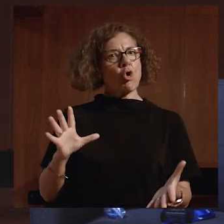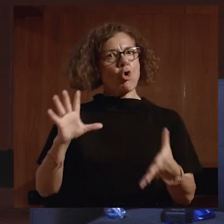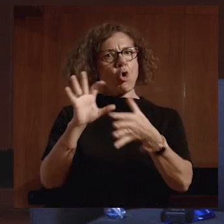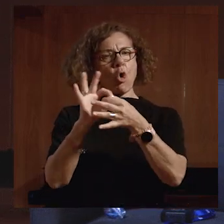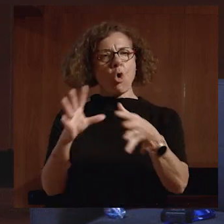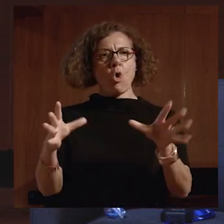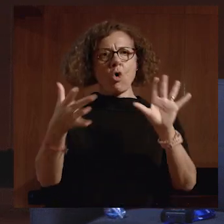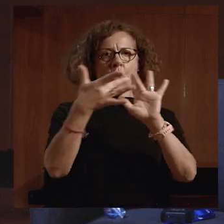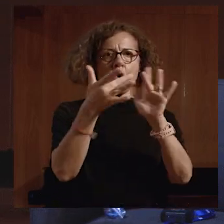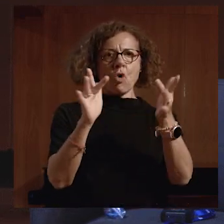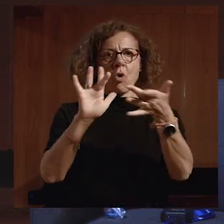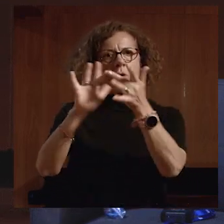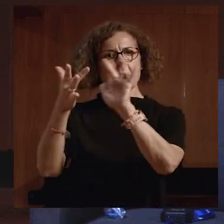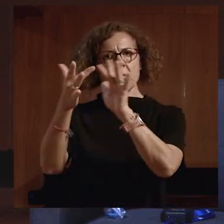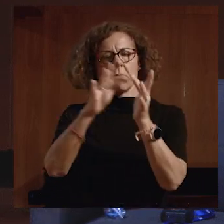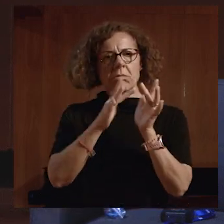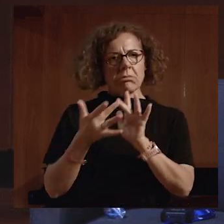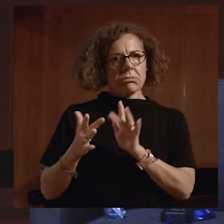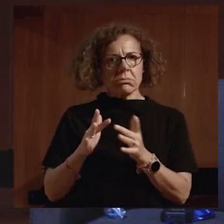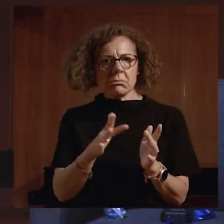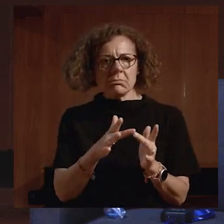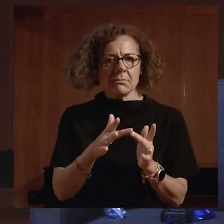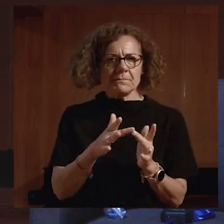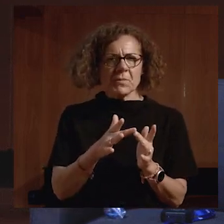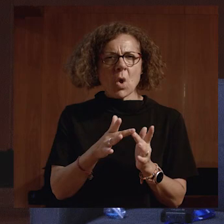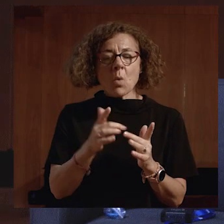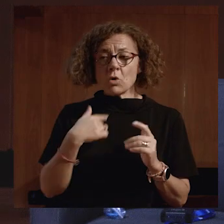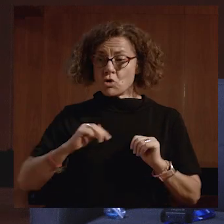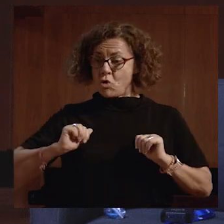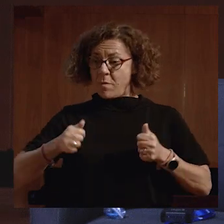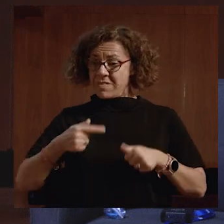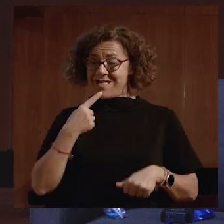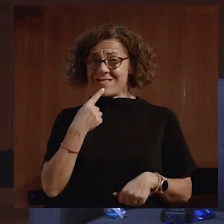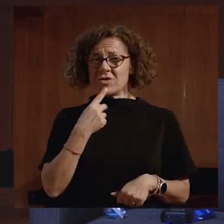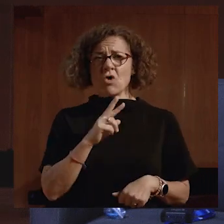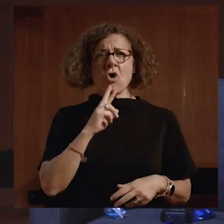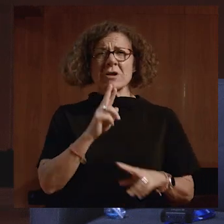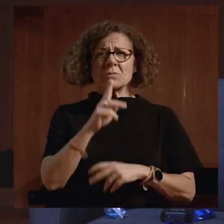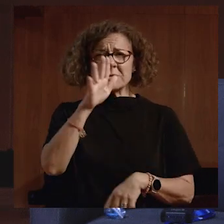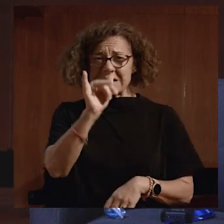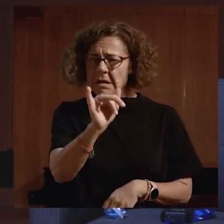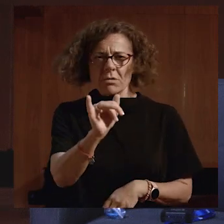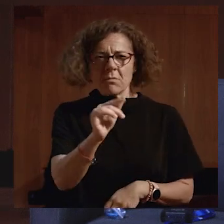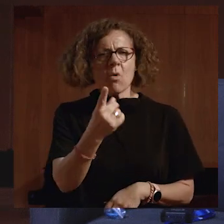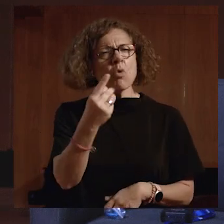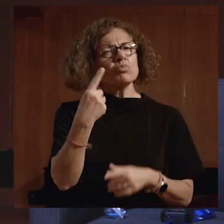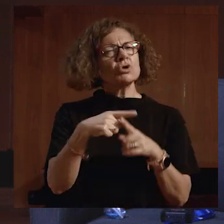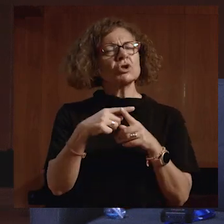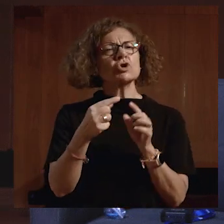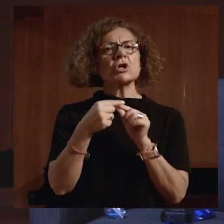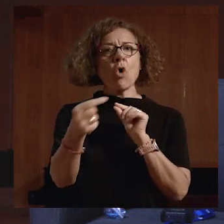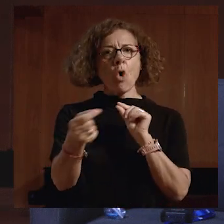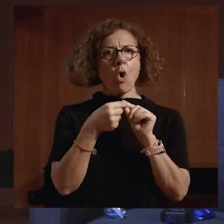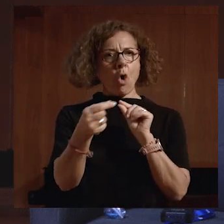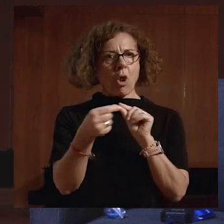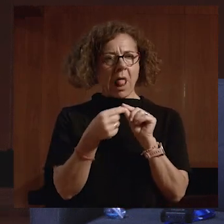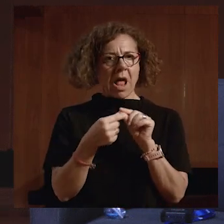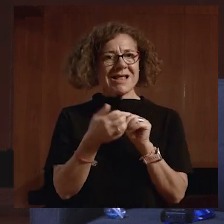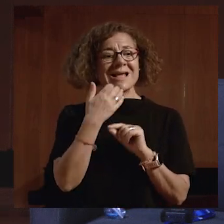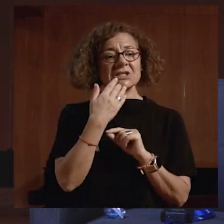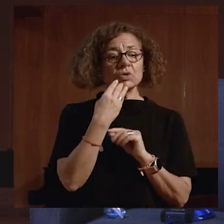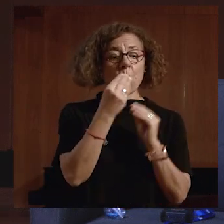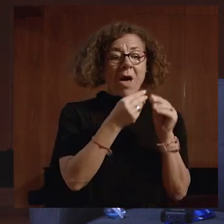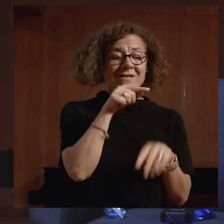I think when I started and said there are no answers, there are lots of things online to say, if you do this, you will have a good career. If you do this, you'll have a good